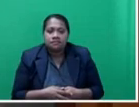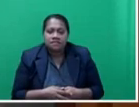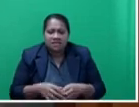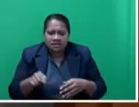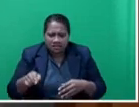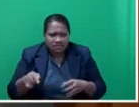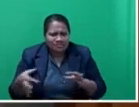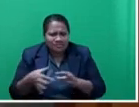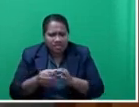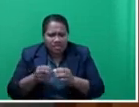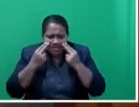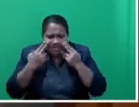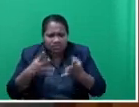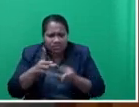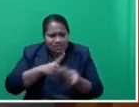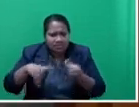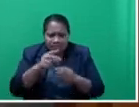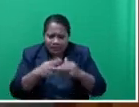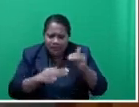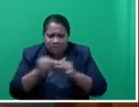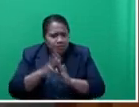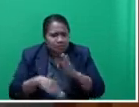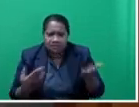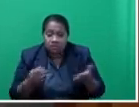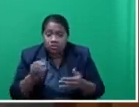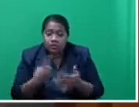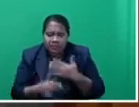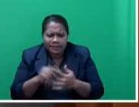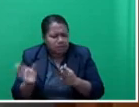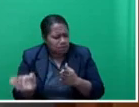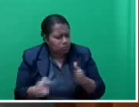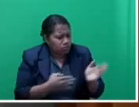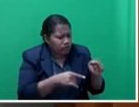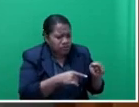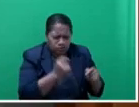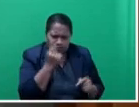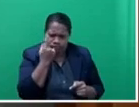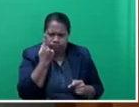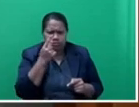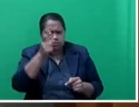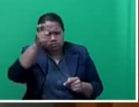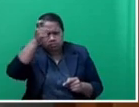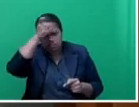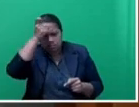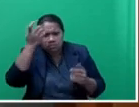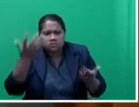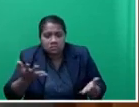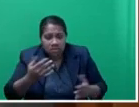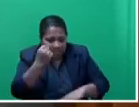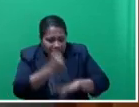management? So having to move that, it raises a question on the